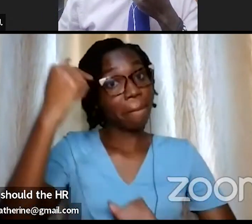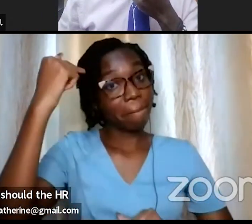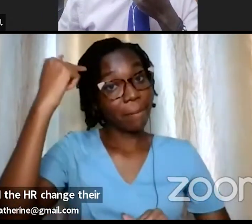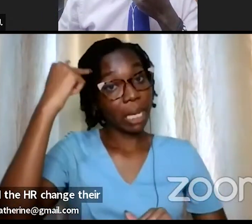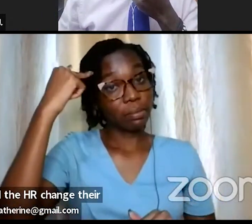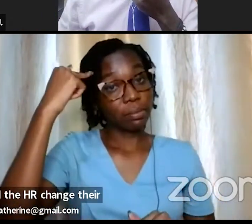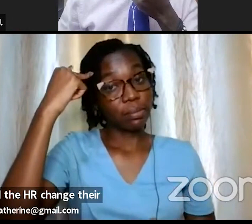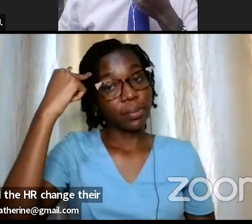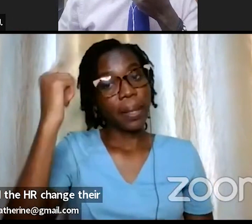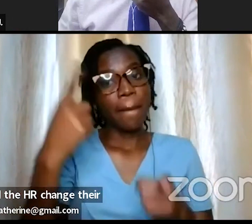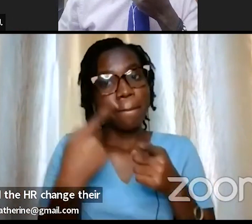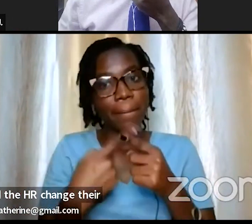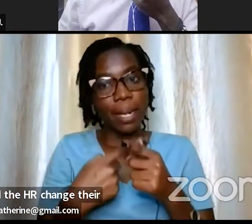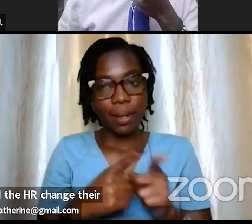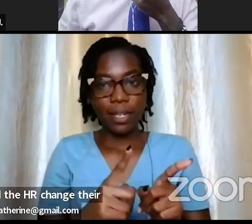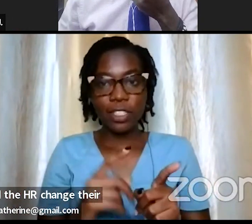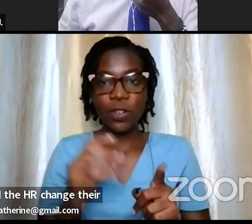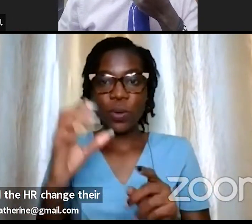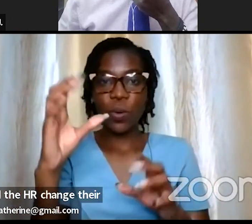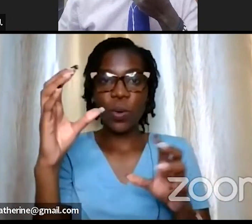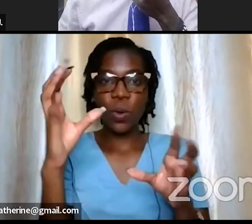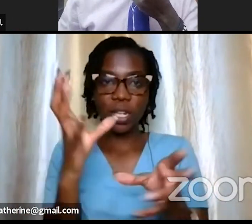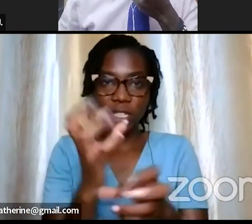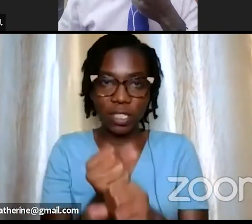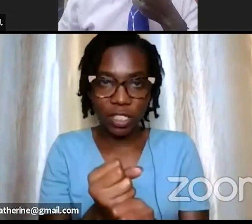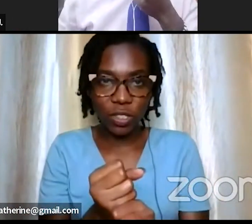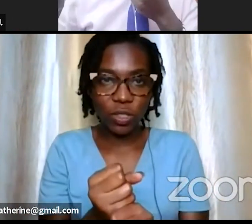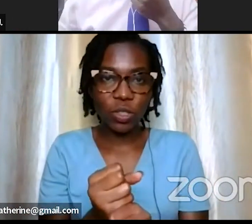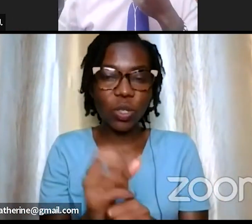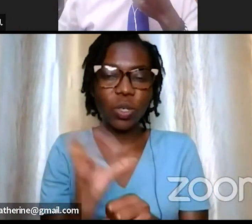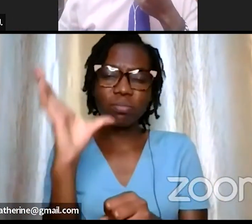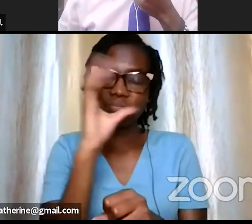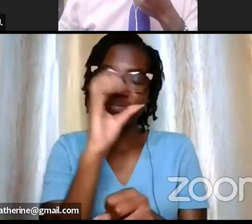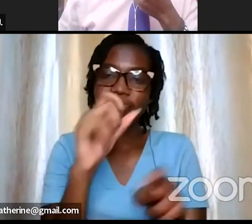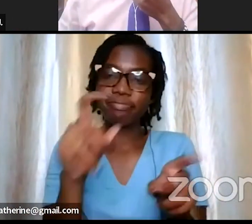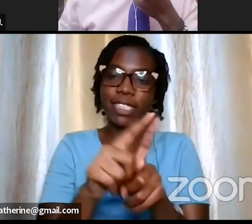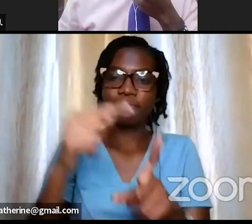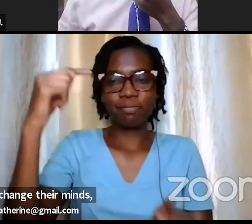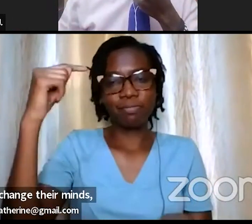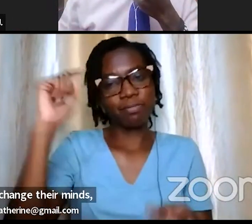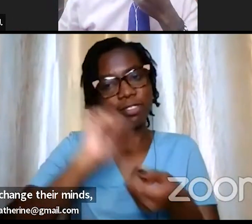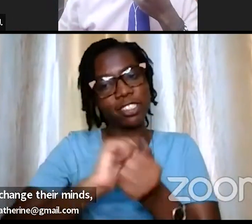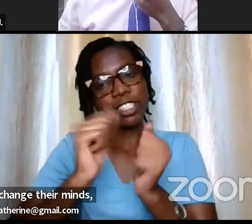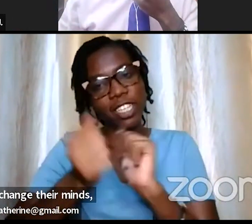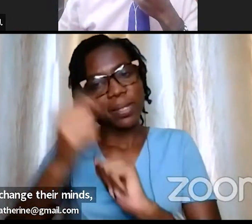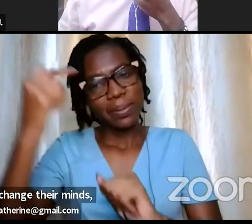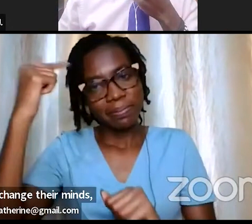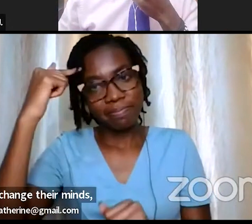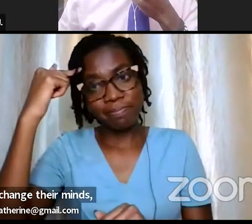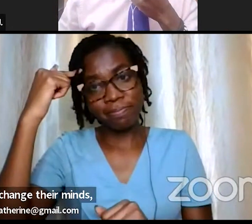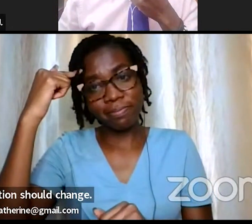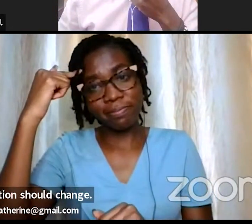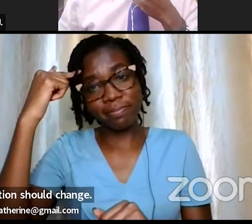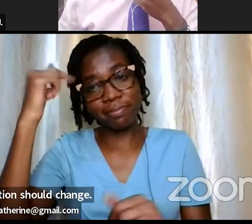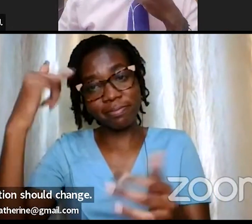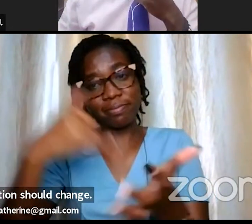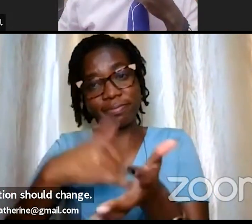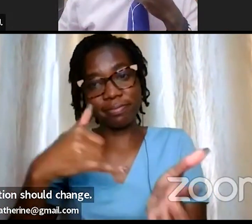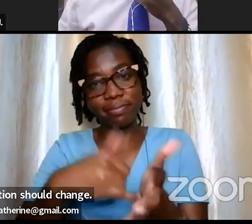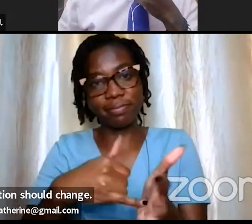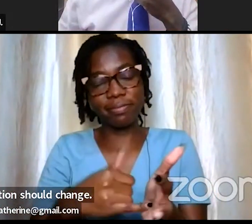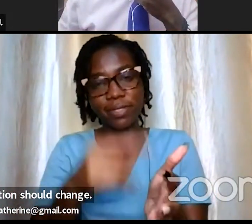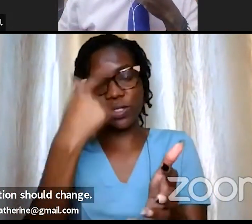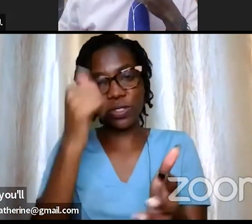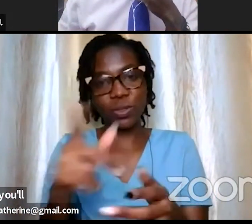minds, but also the organizational perception should change. Because remember, you'll find that yes,